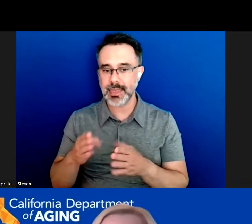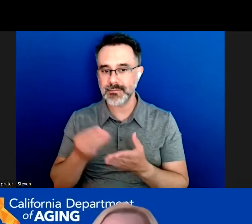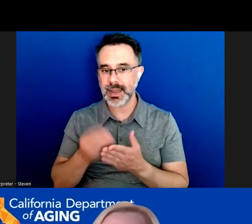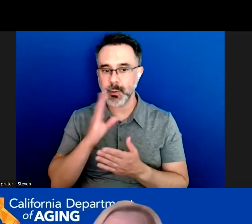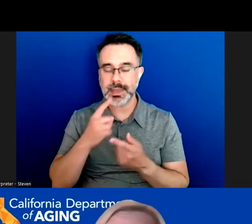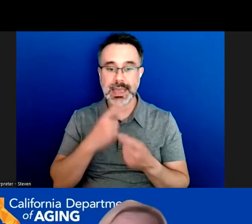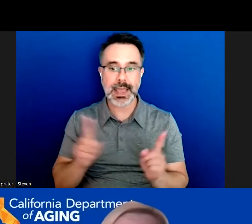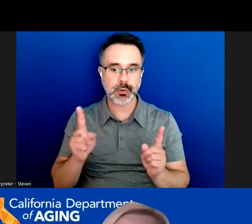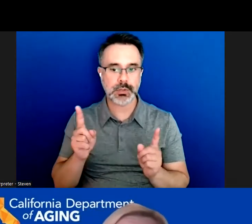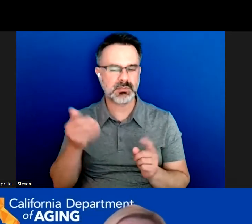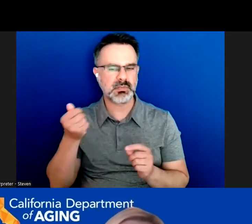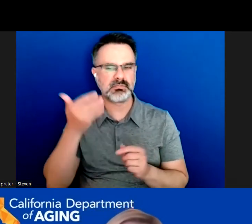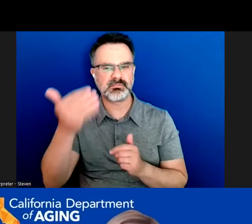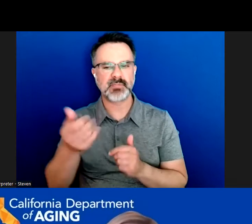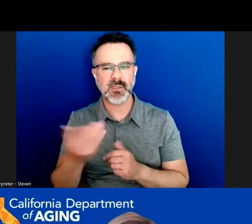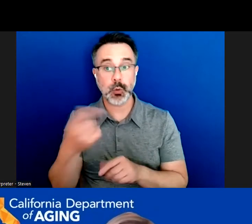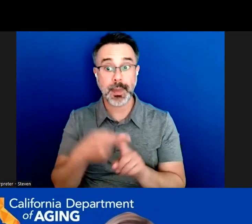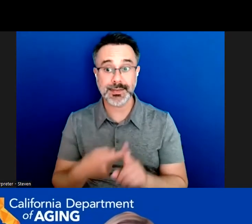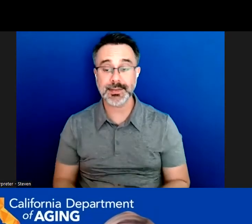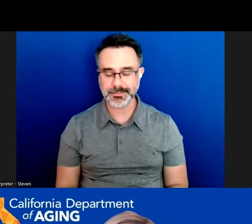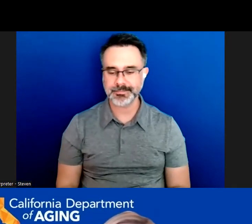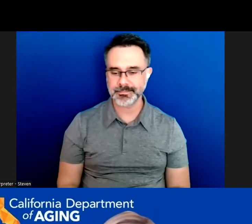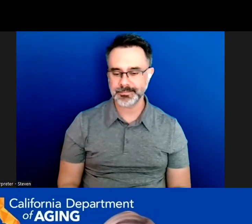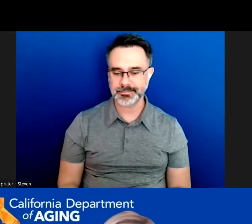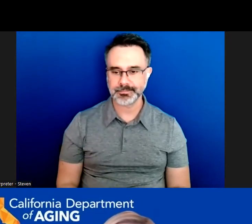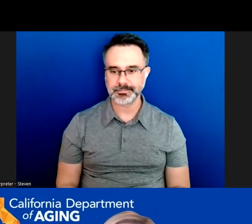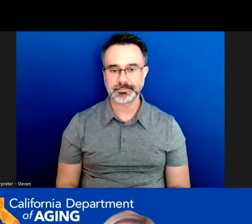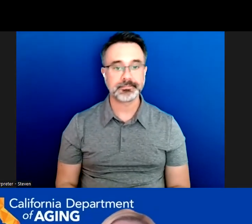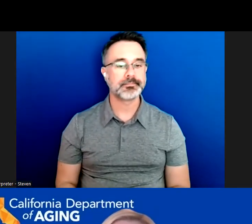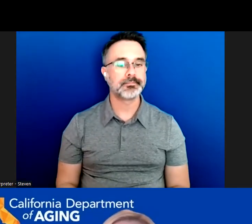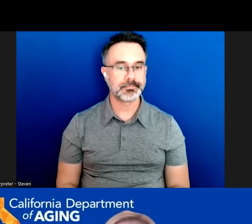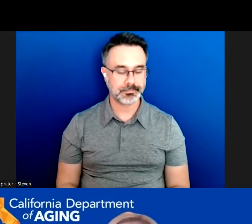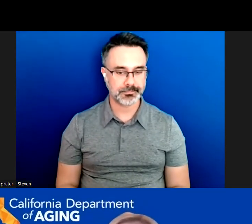later in a few months' time. And next slide.